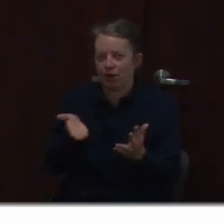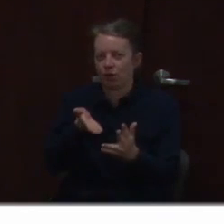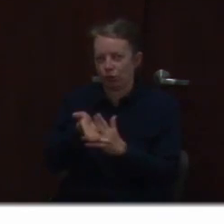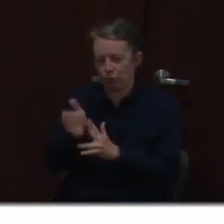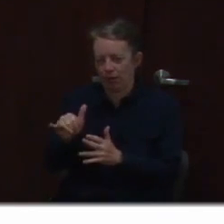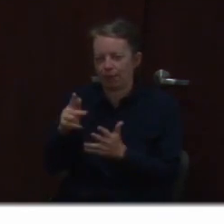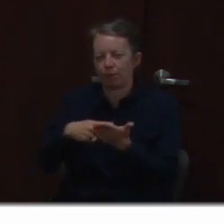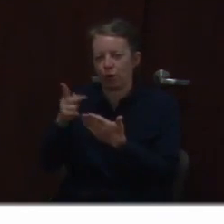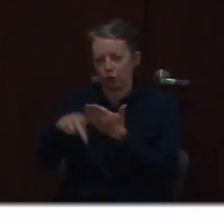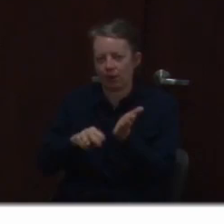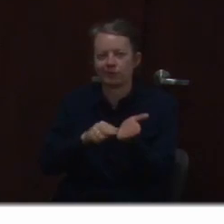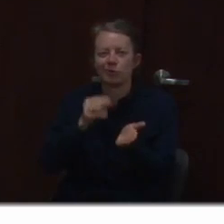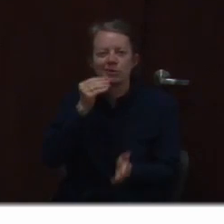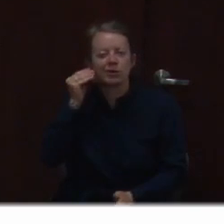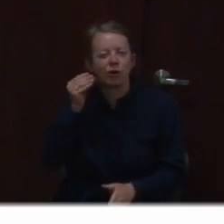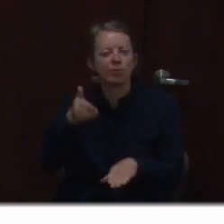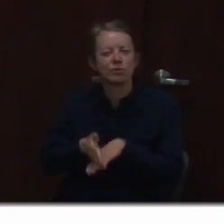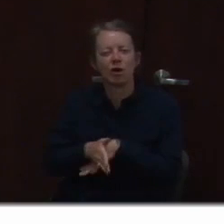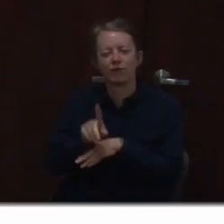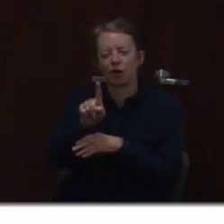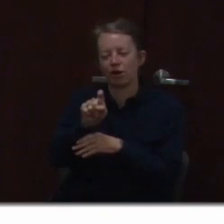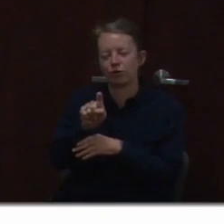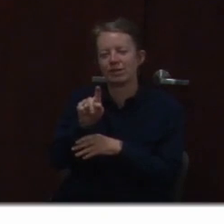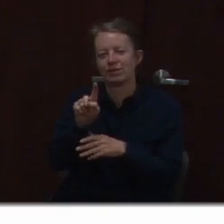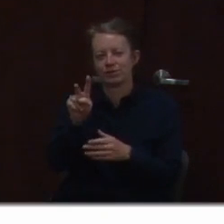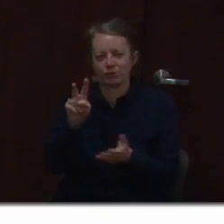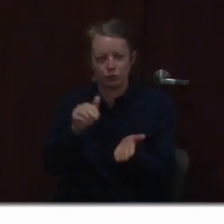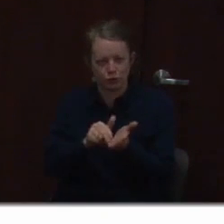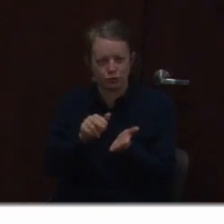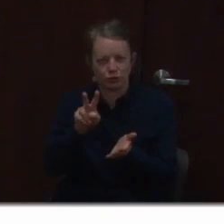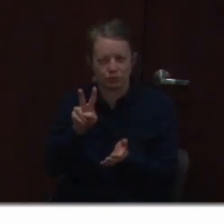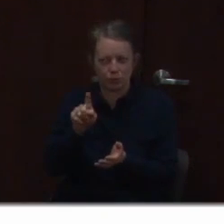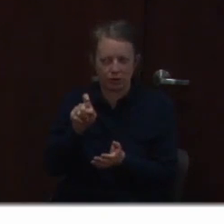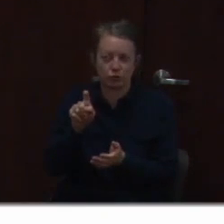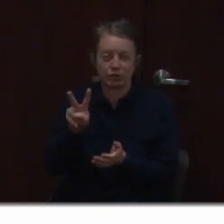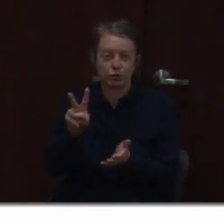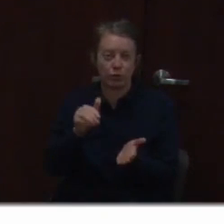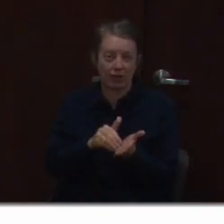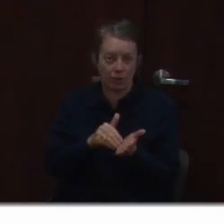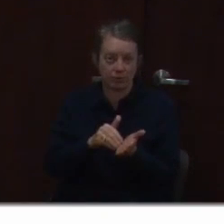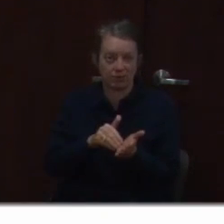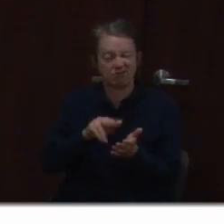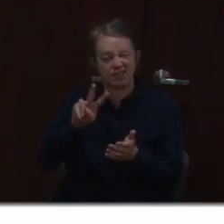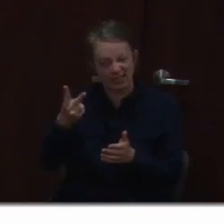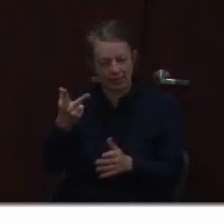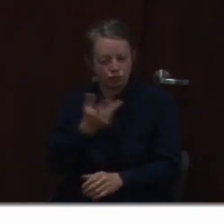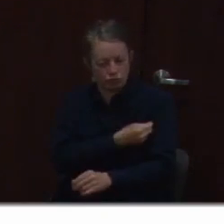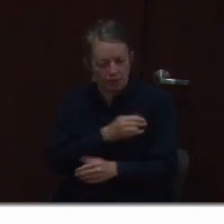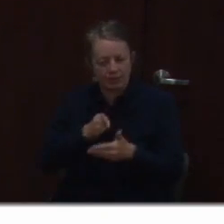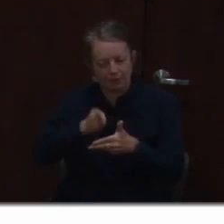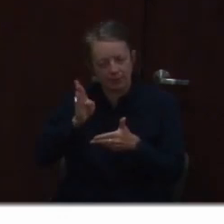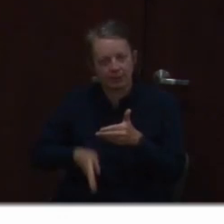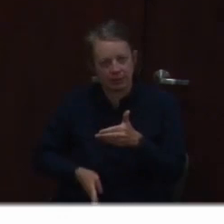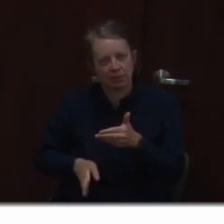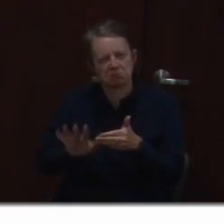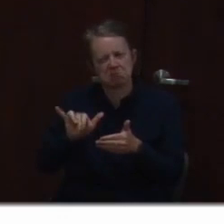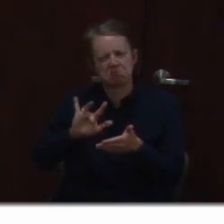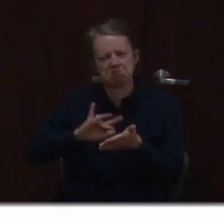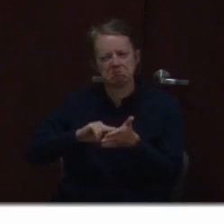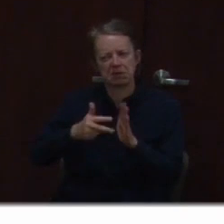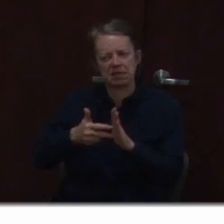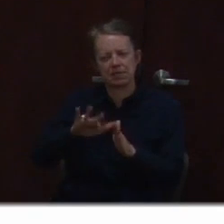and over 102,000 second doses have been completed. And this is indicative of about 80% of